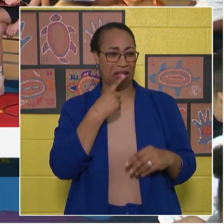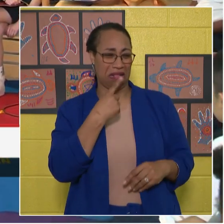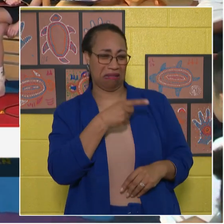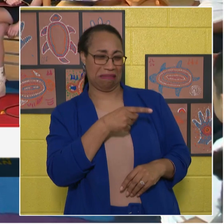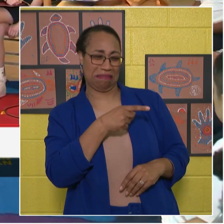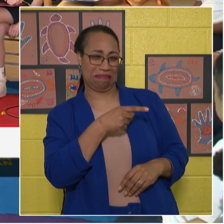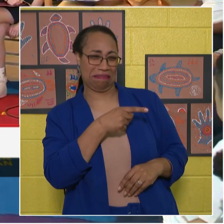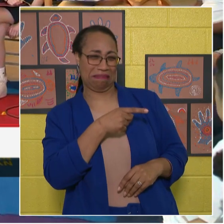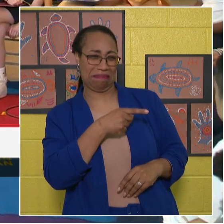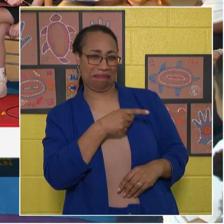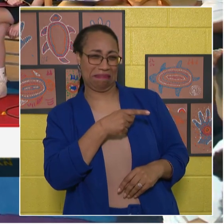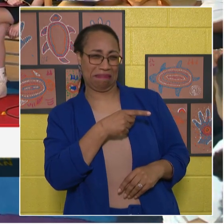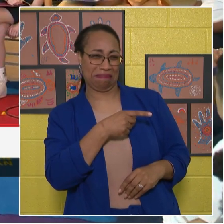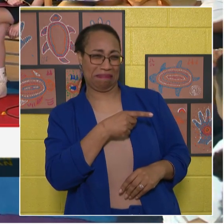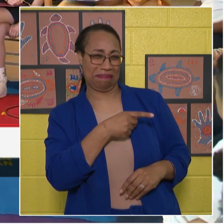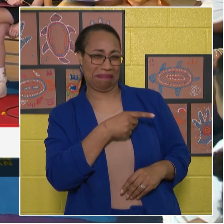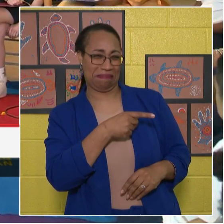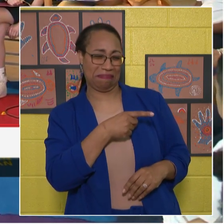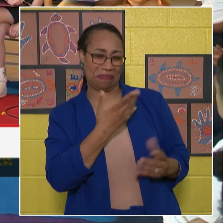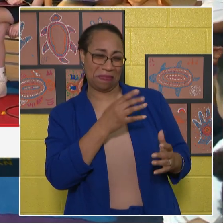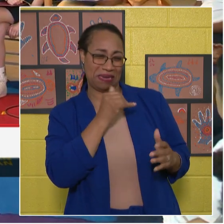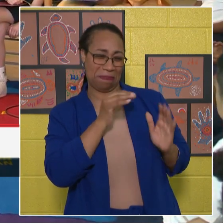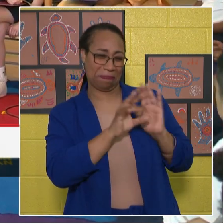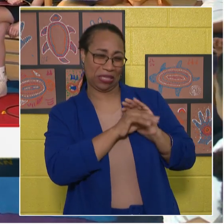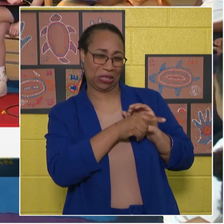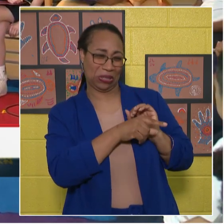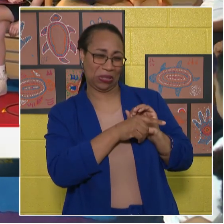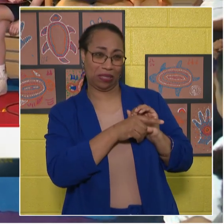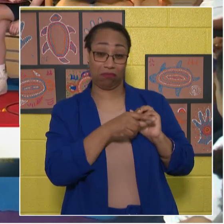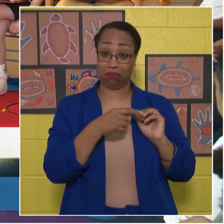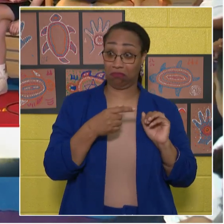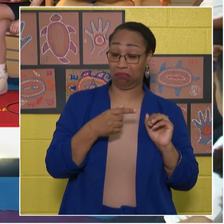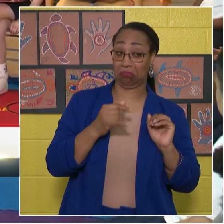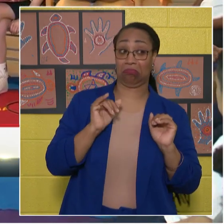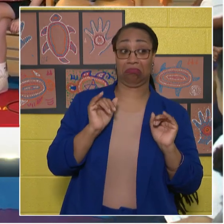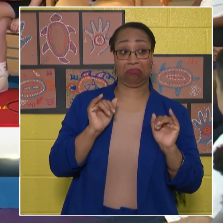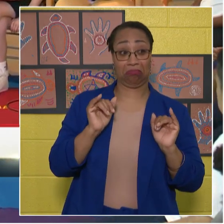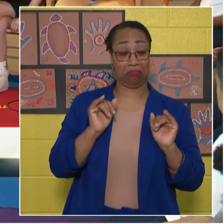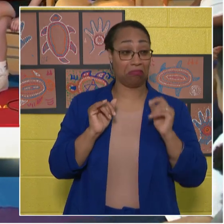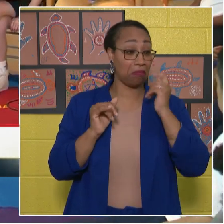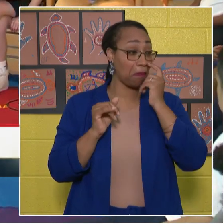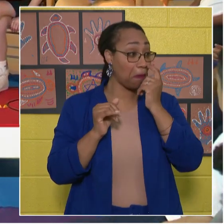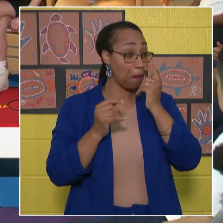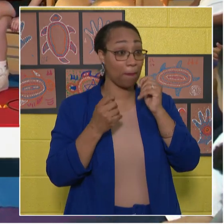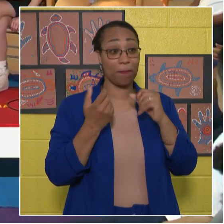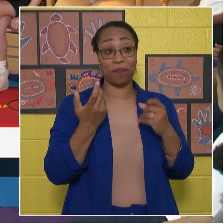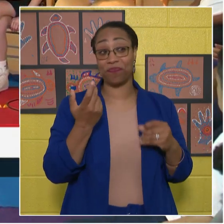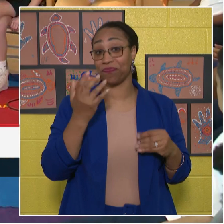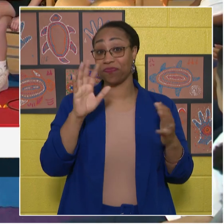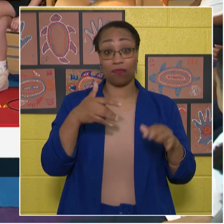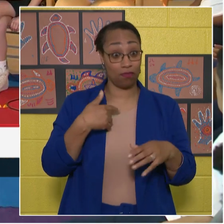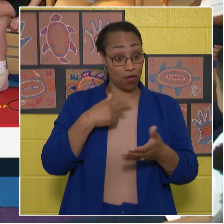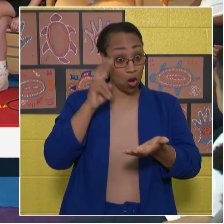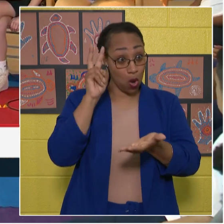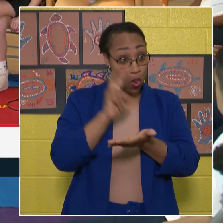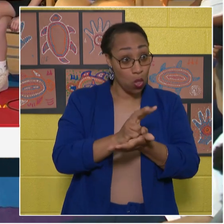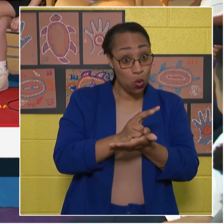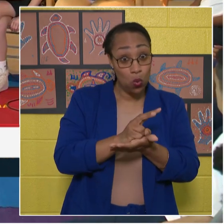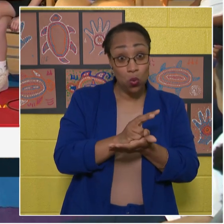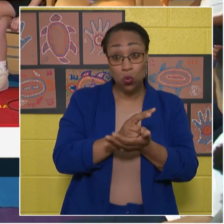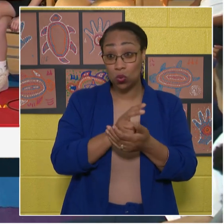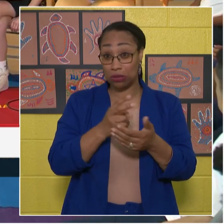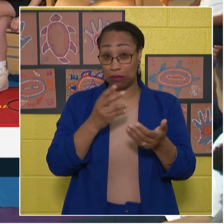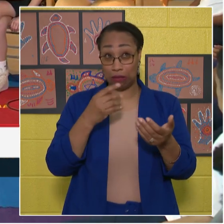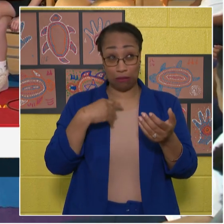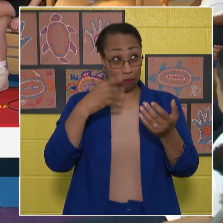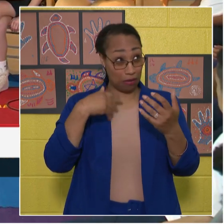they won't pick me, or if I lose this time, I'll be too devastated, so I won't try. Well, that